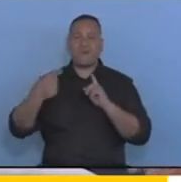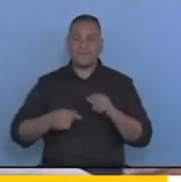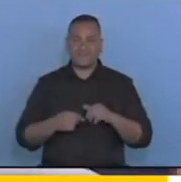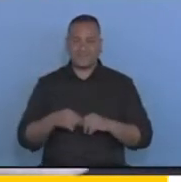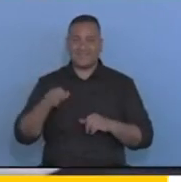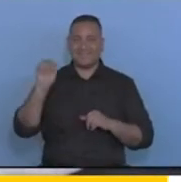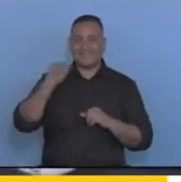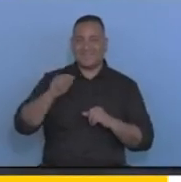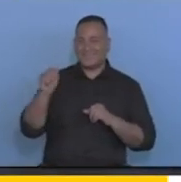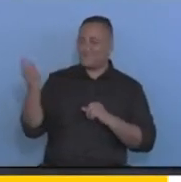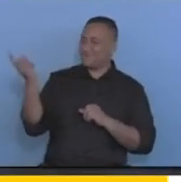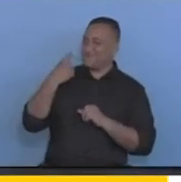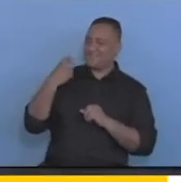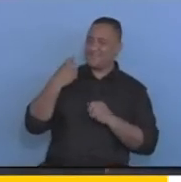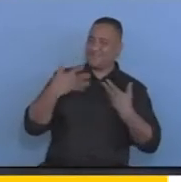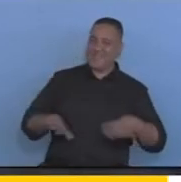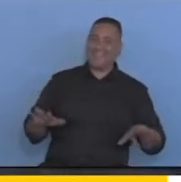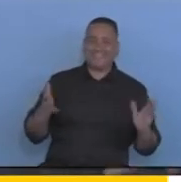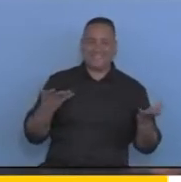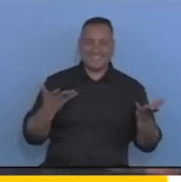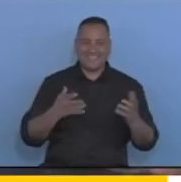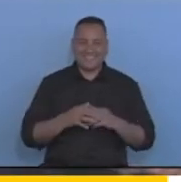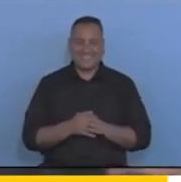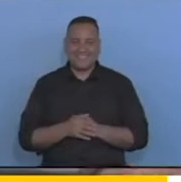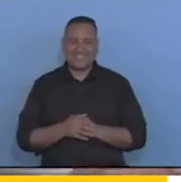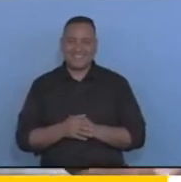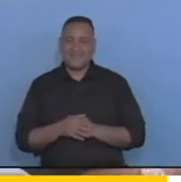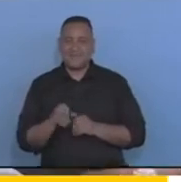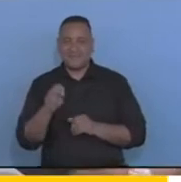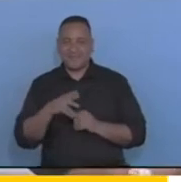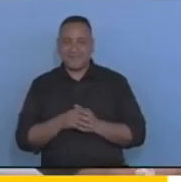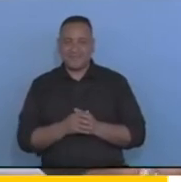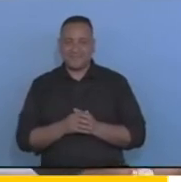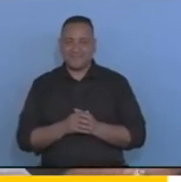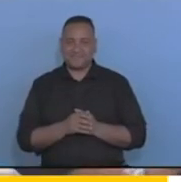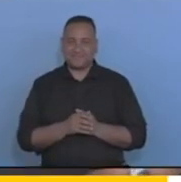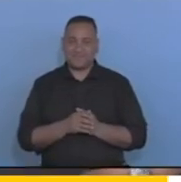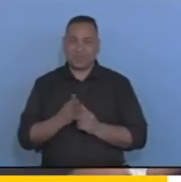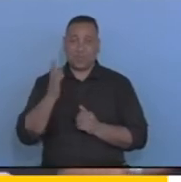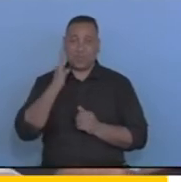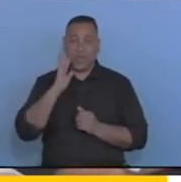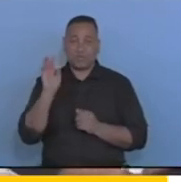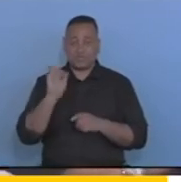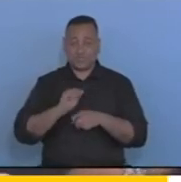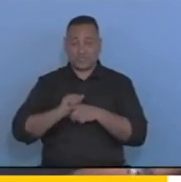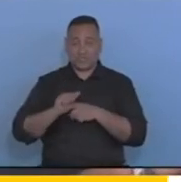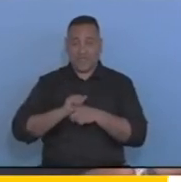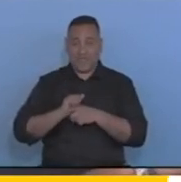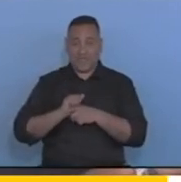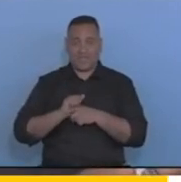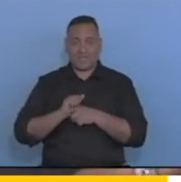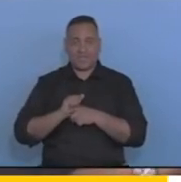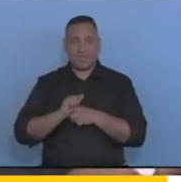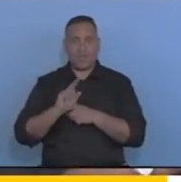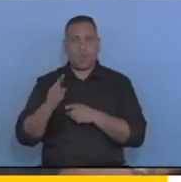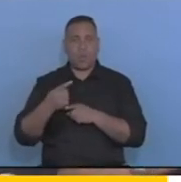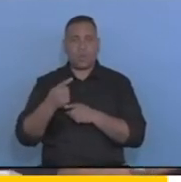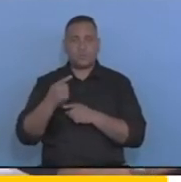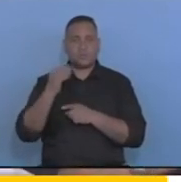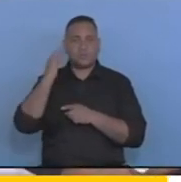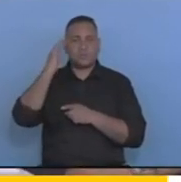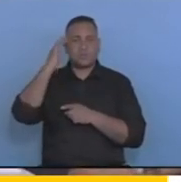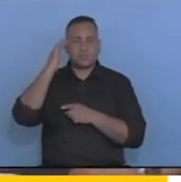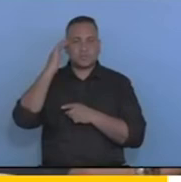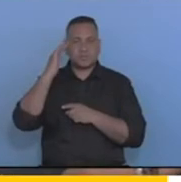question. So are they basically, when they come for the training, because you know, I'm always the layman out, I always think just house painting. Is there